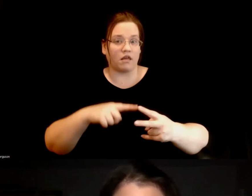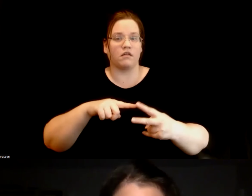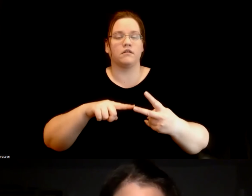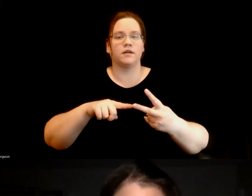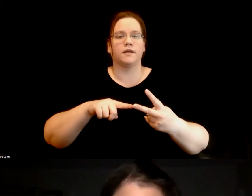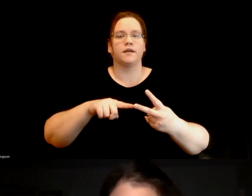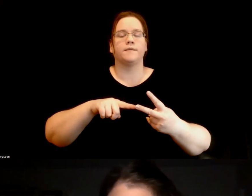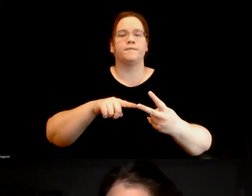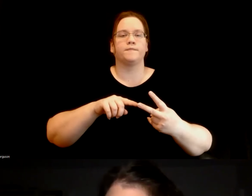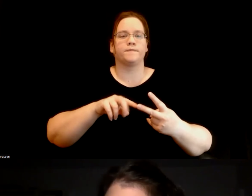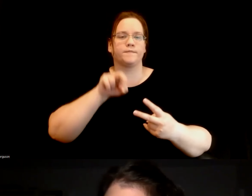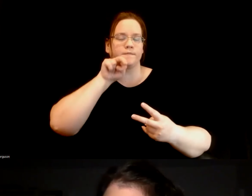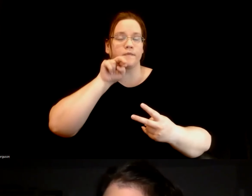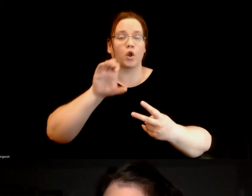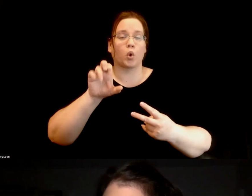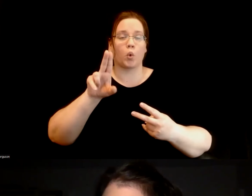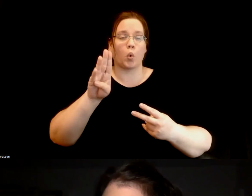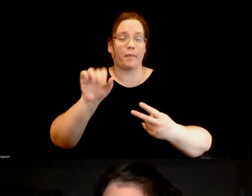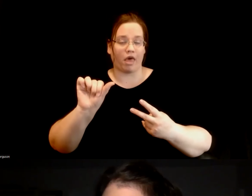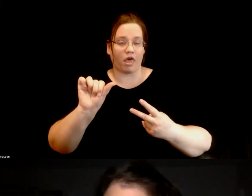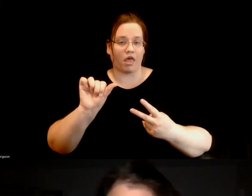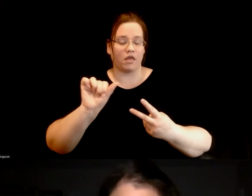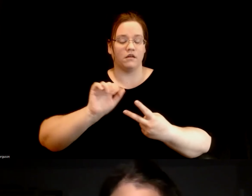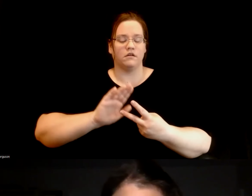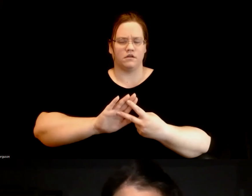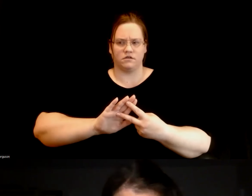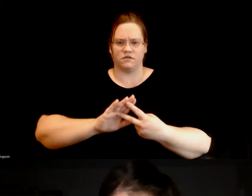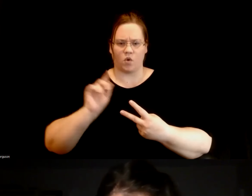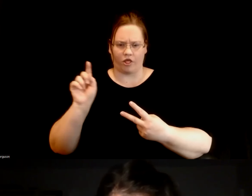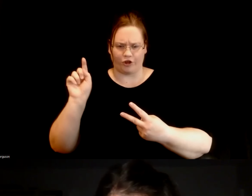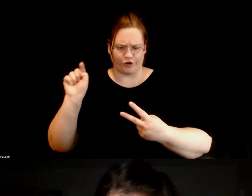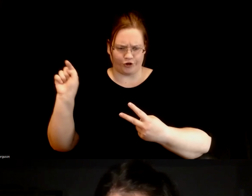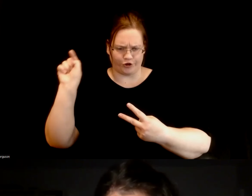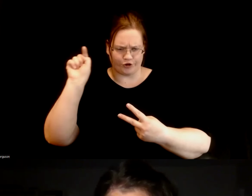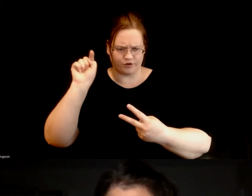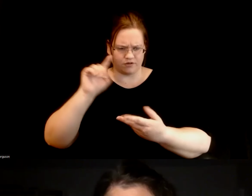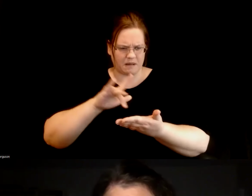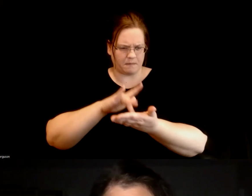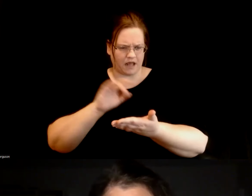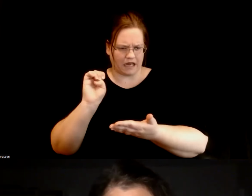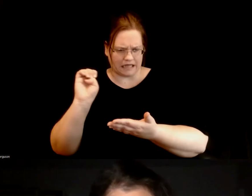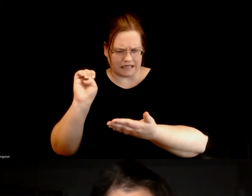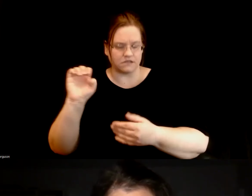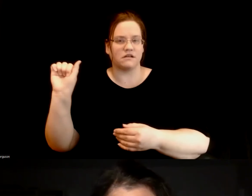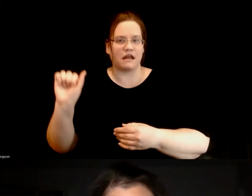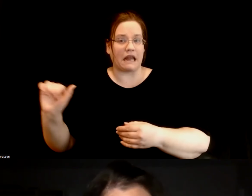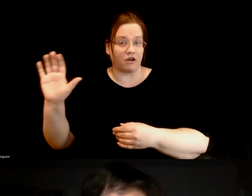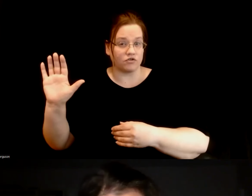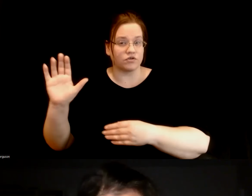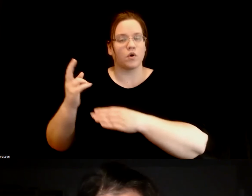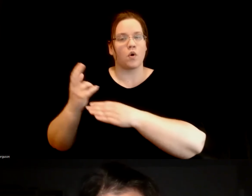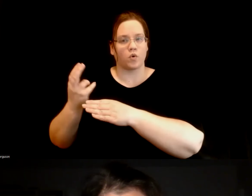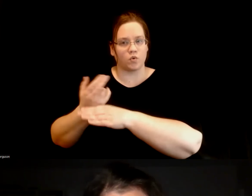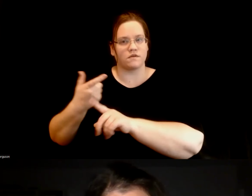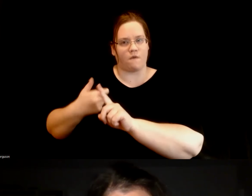And so I think China and a few other countries, maybe in the Middle East and Asia, are using the vaccine